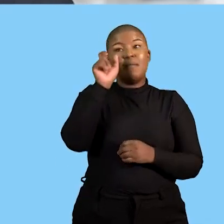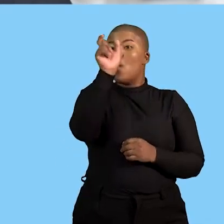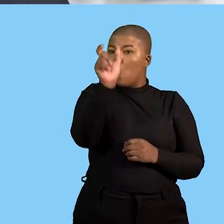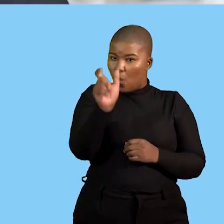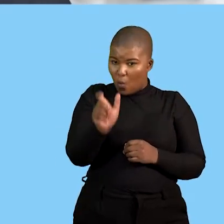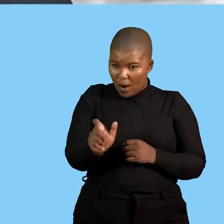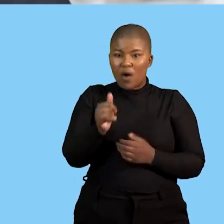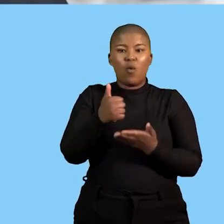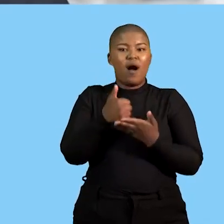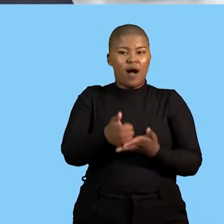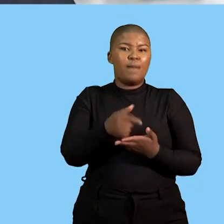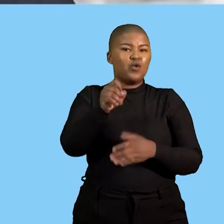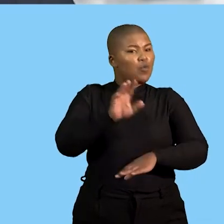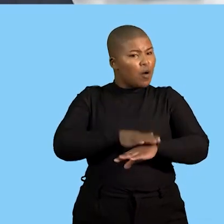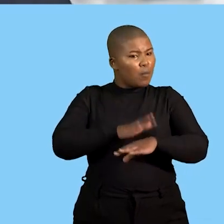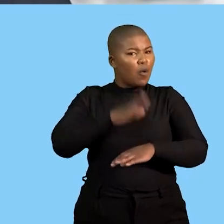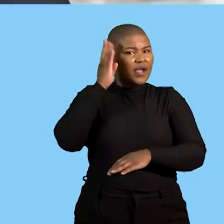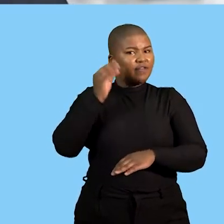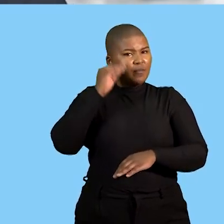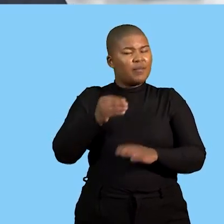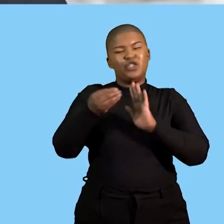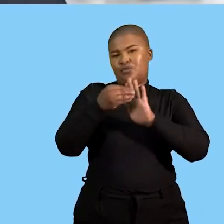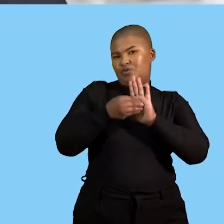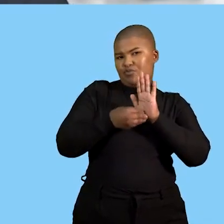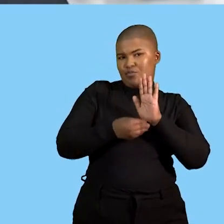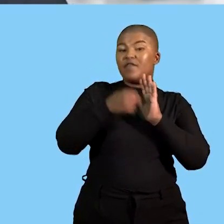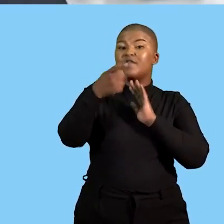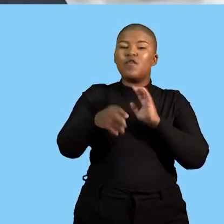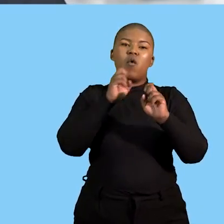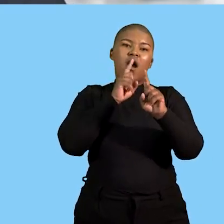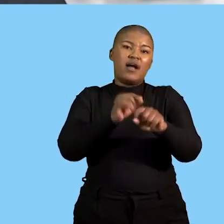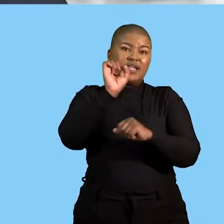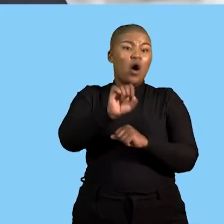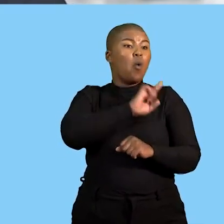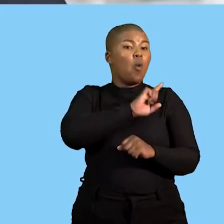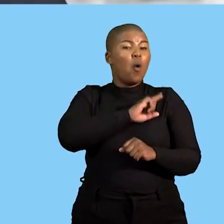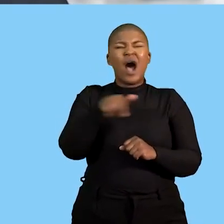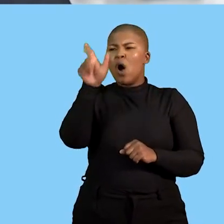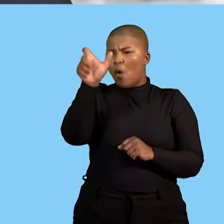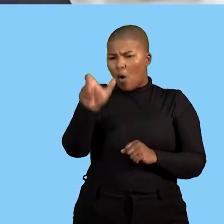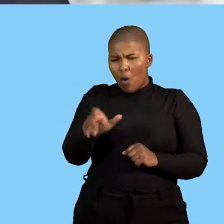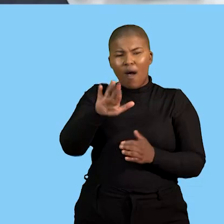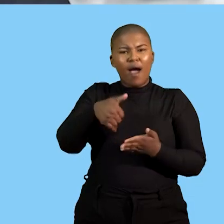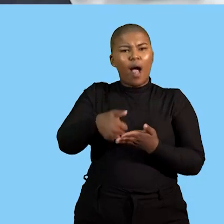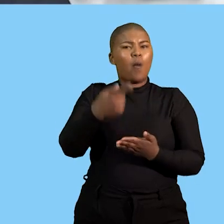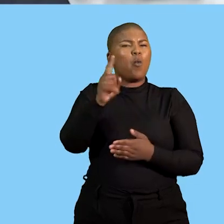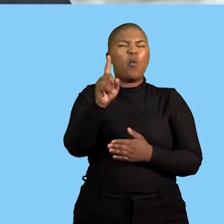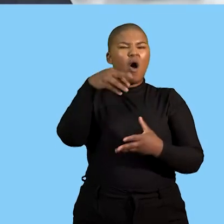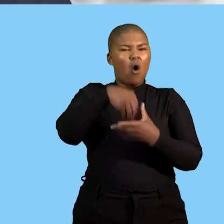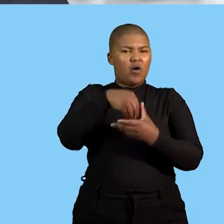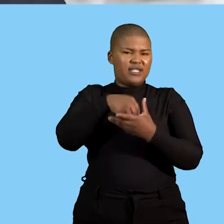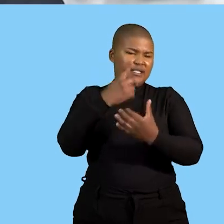your keywords will help you to provide more and more details to your responses, because they guide on what